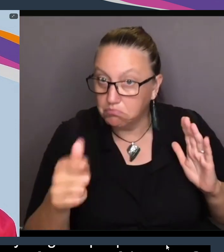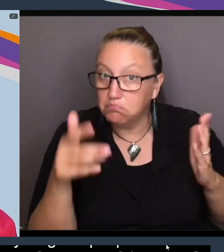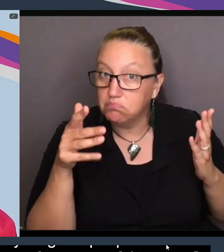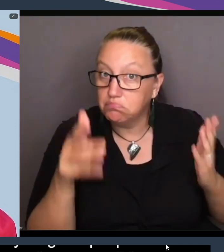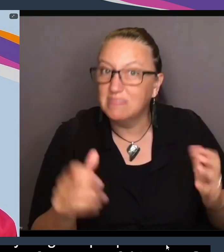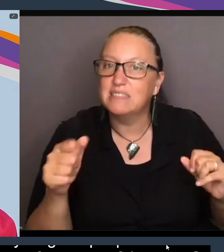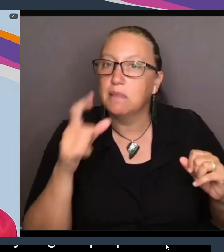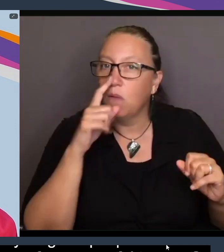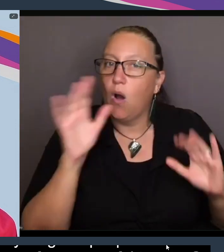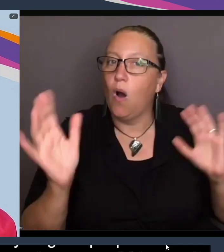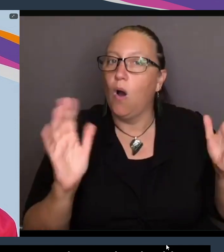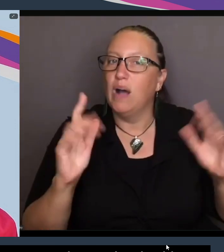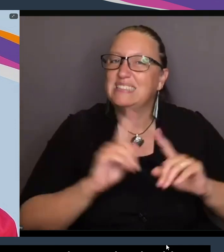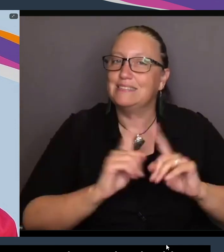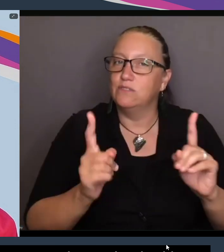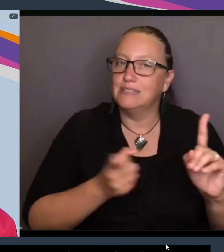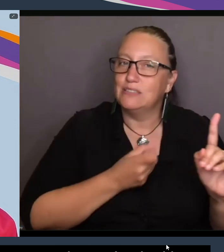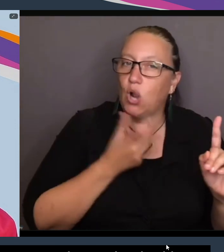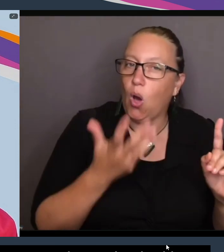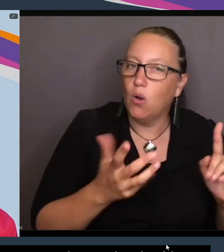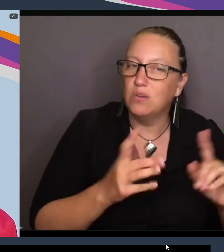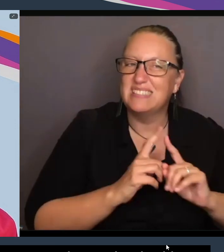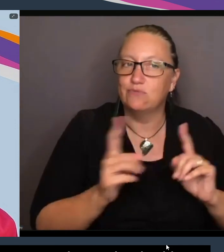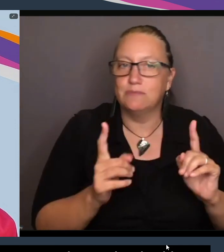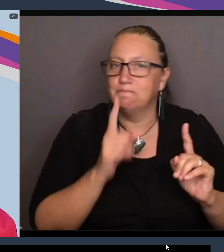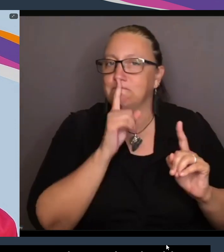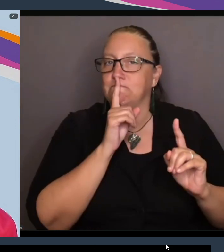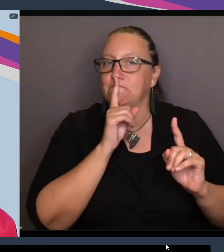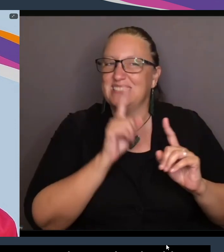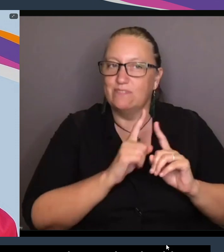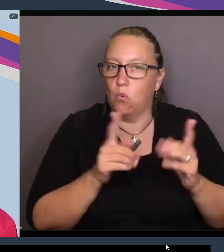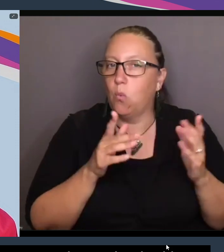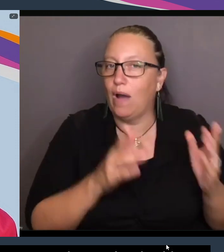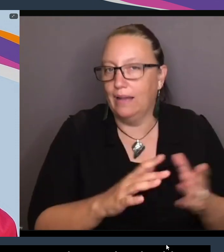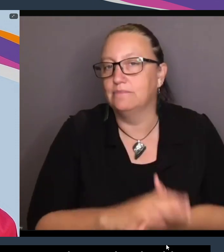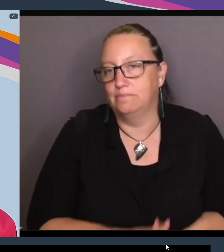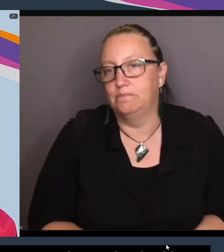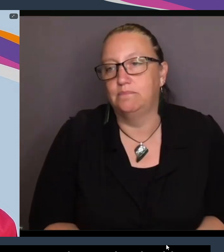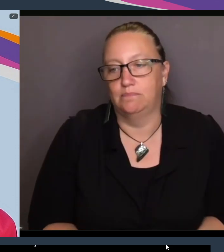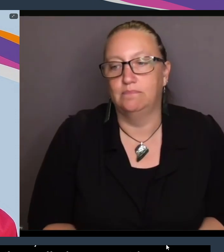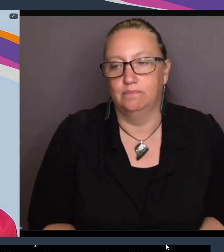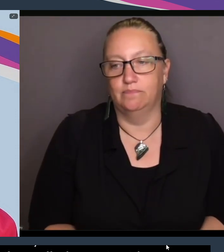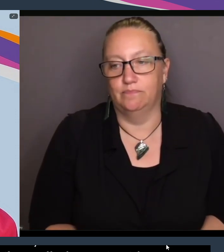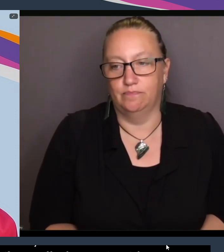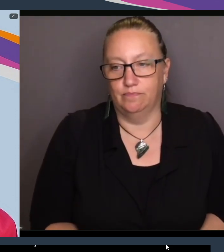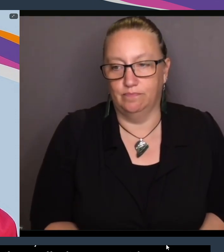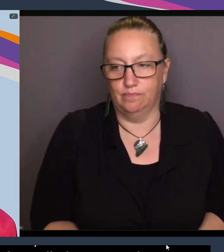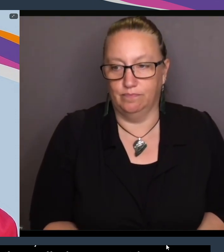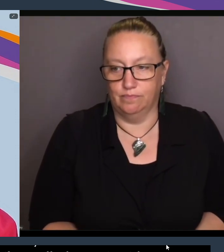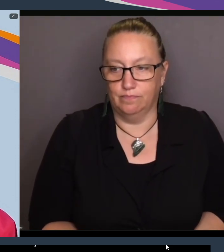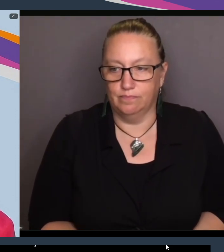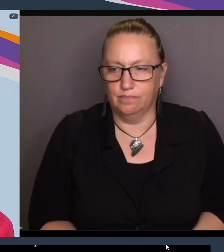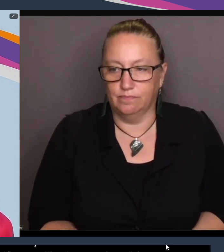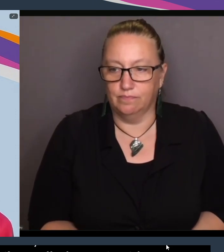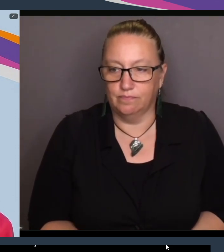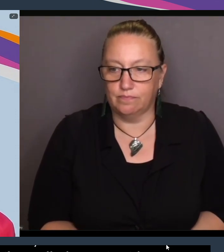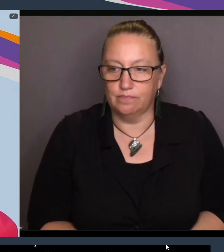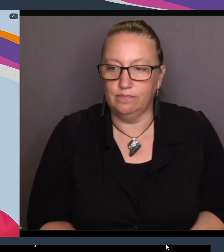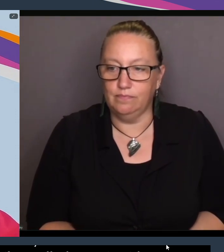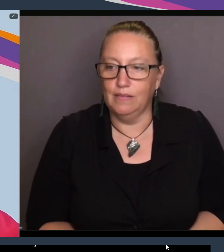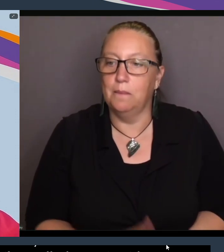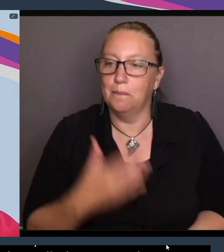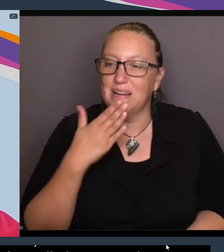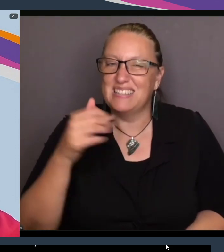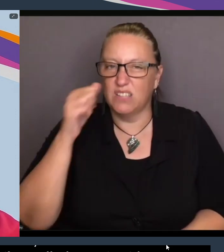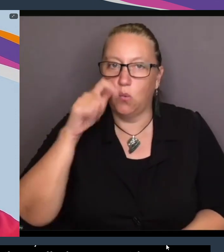different people want to disclose their lived experience and their roles in different ways. So please know that we will work with you on that information.